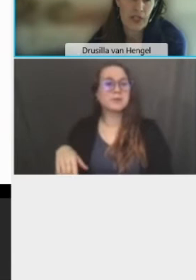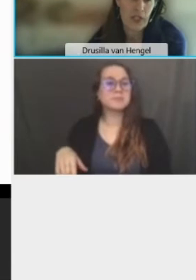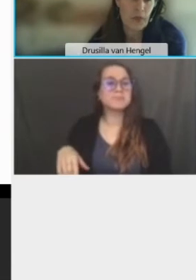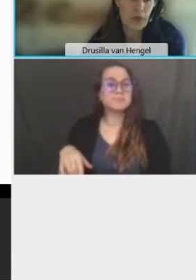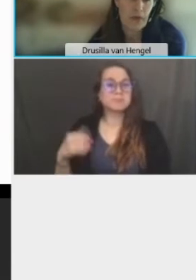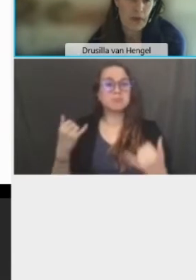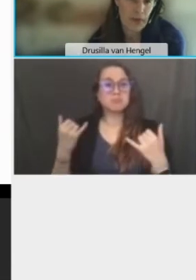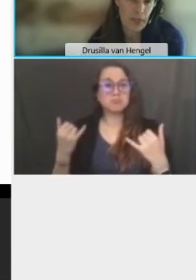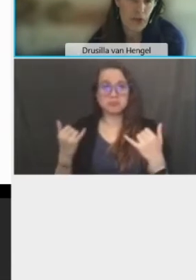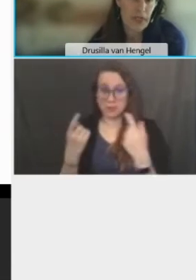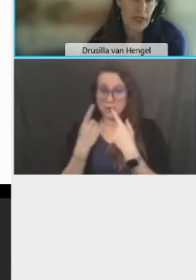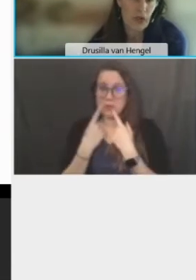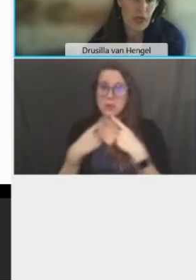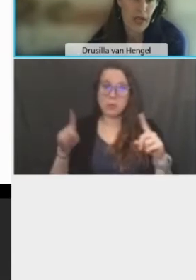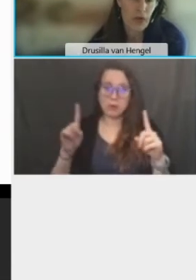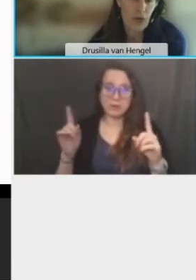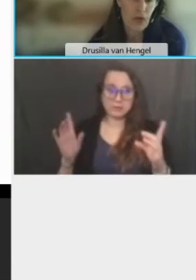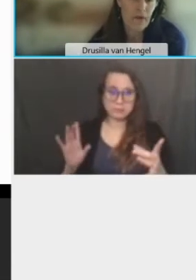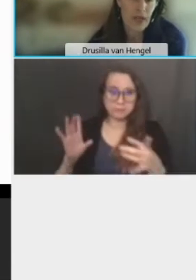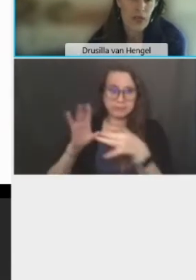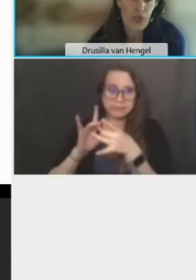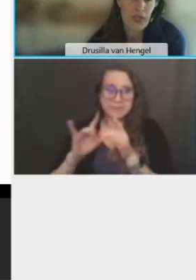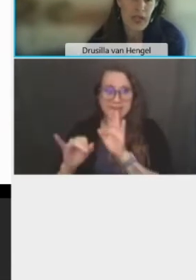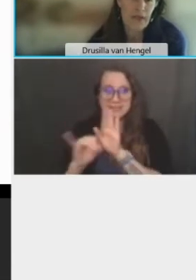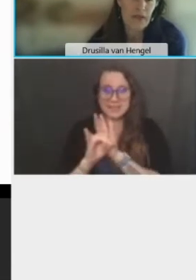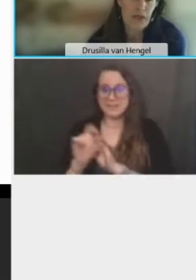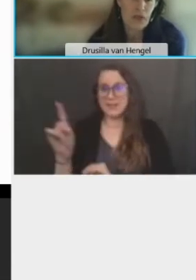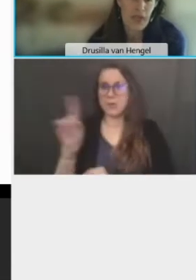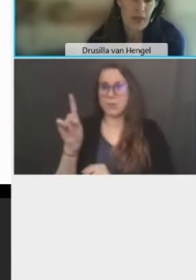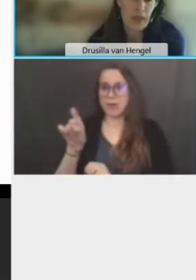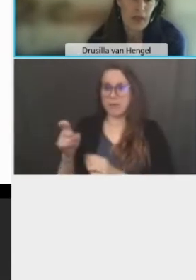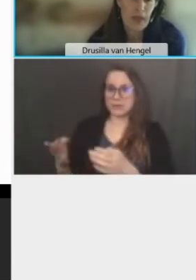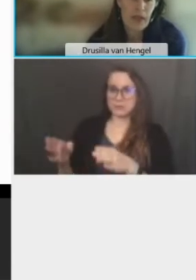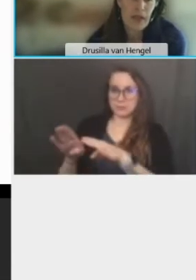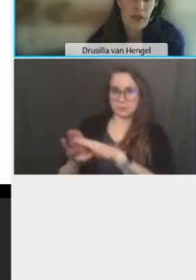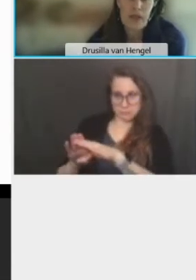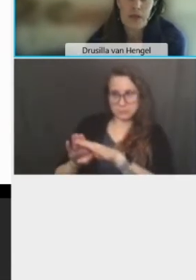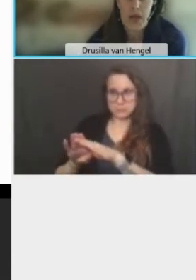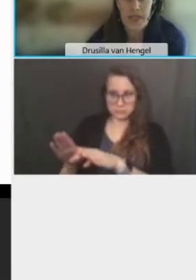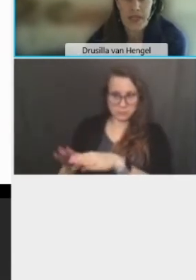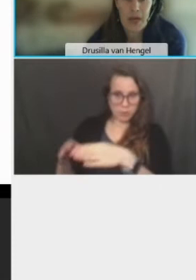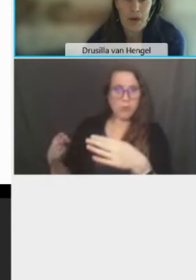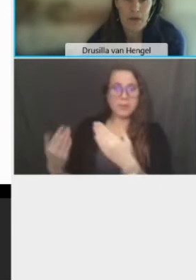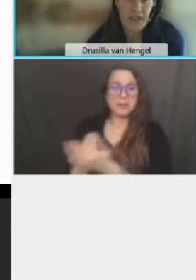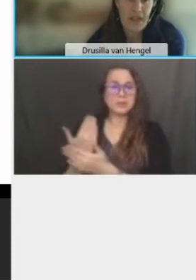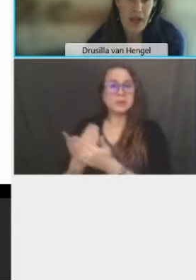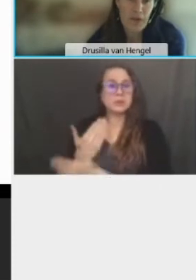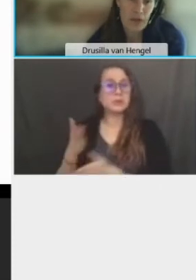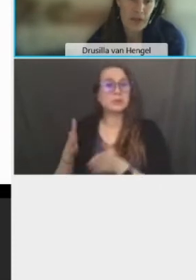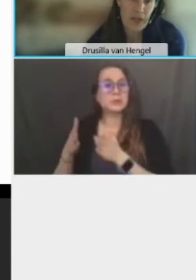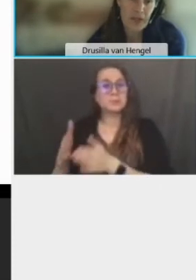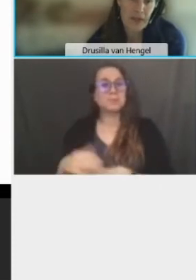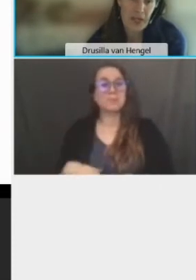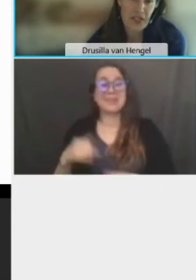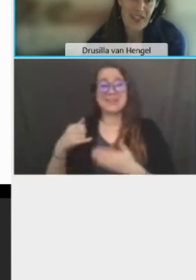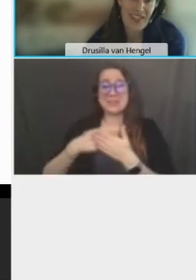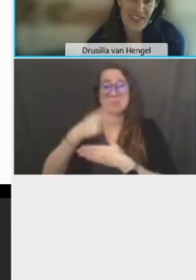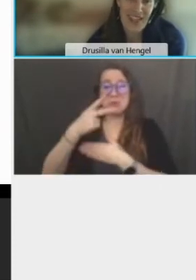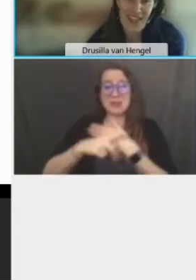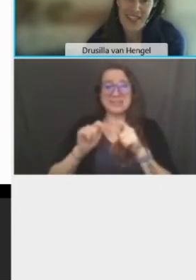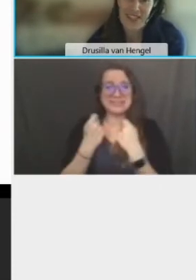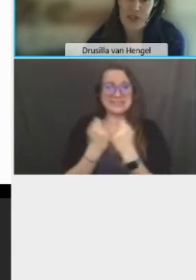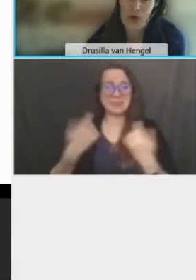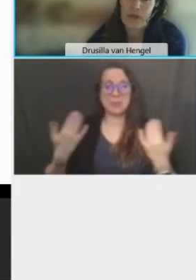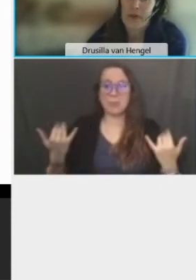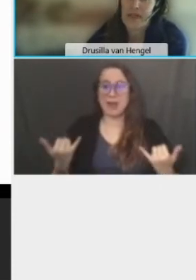future connections between the 15th Street cycle track north of H Street and this new segment. This project team, however, has not focused on this connection